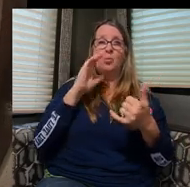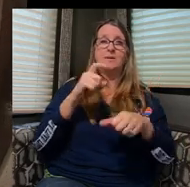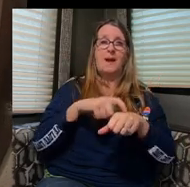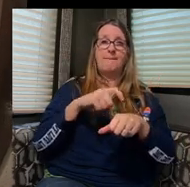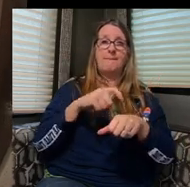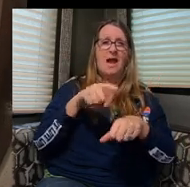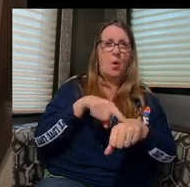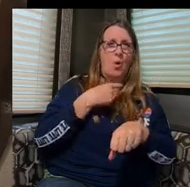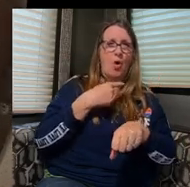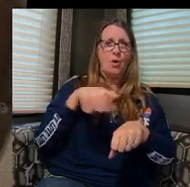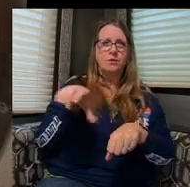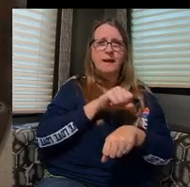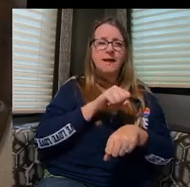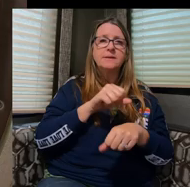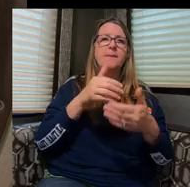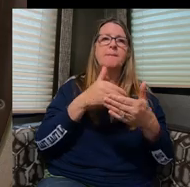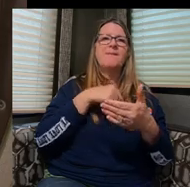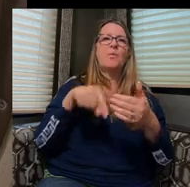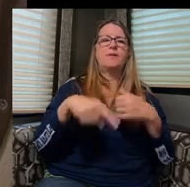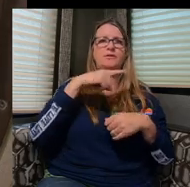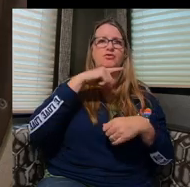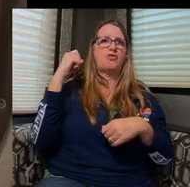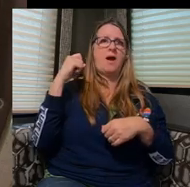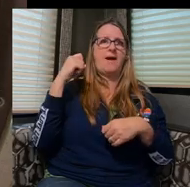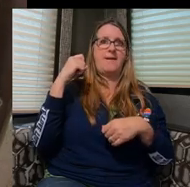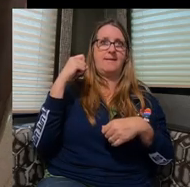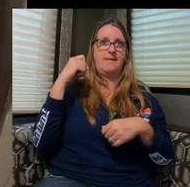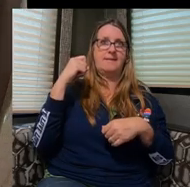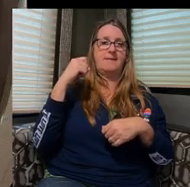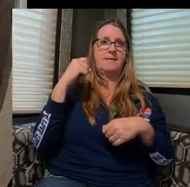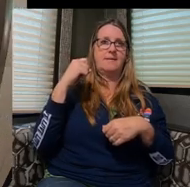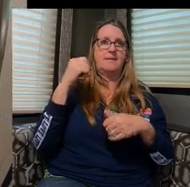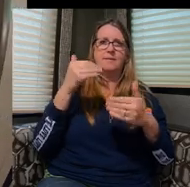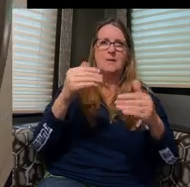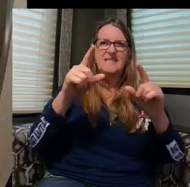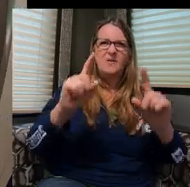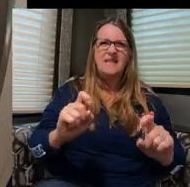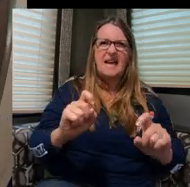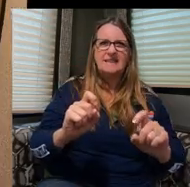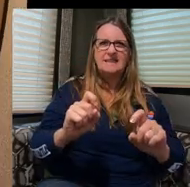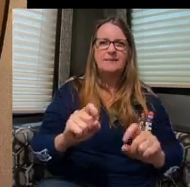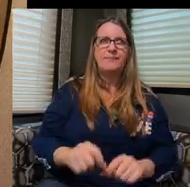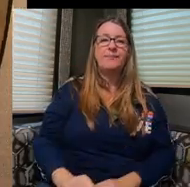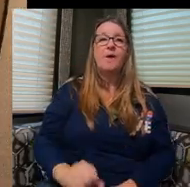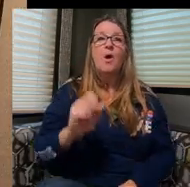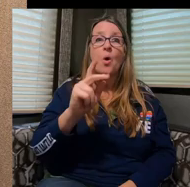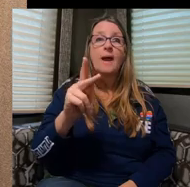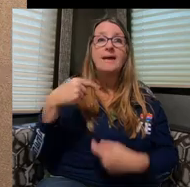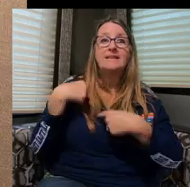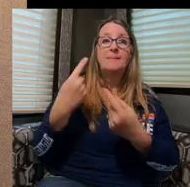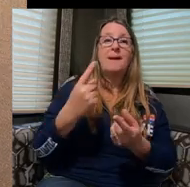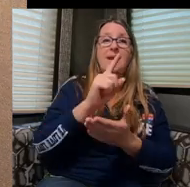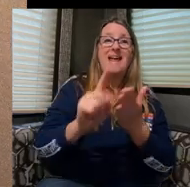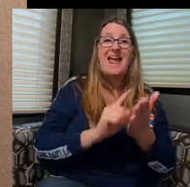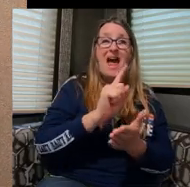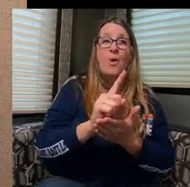and we will time how long it takes before this is dry. Let's do the test. Okay, it's been